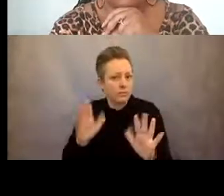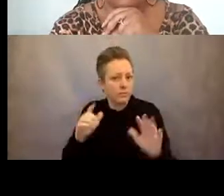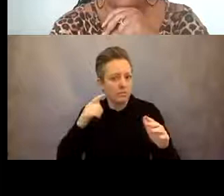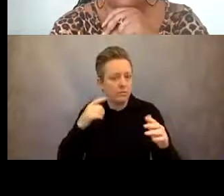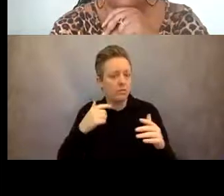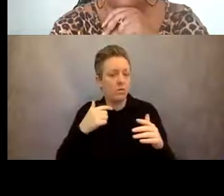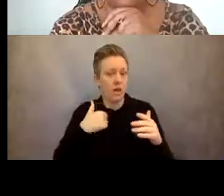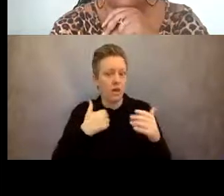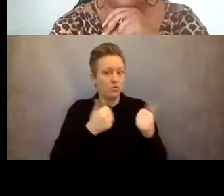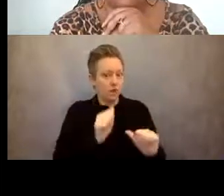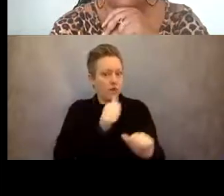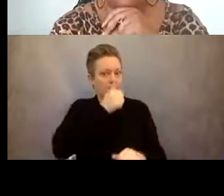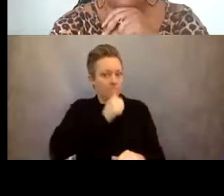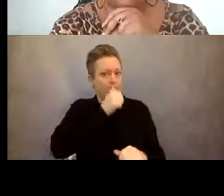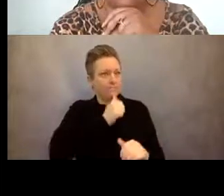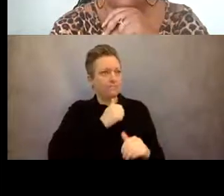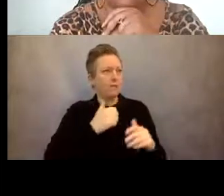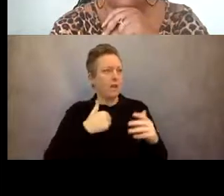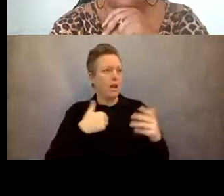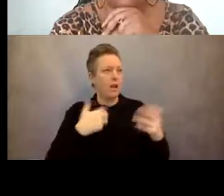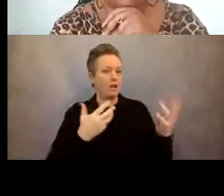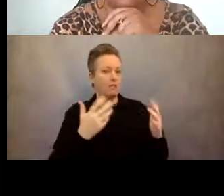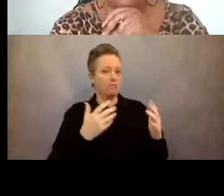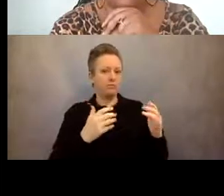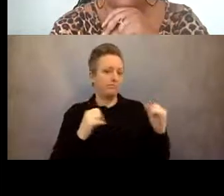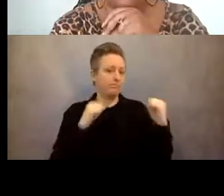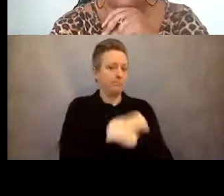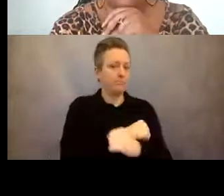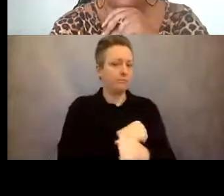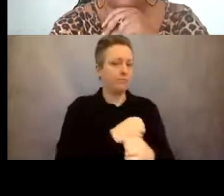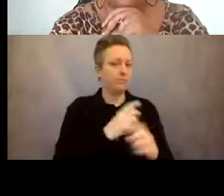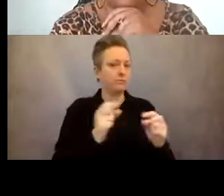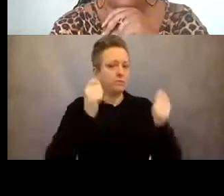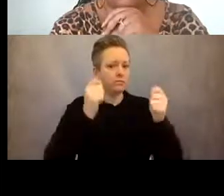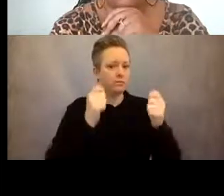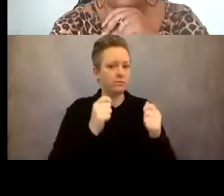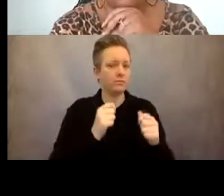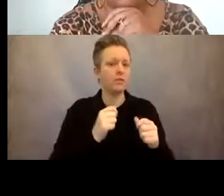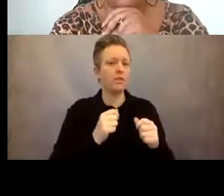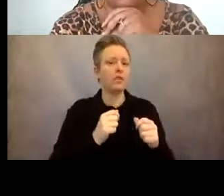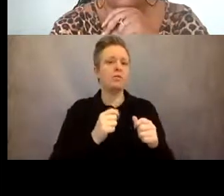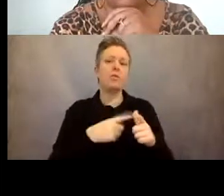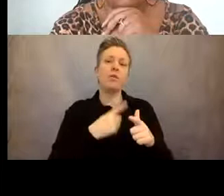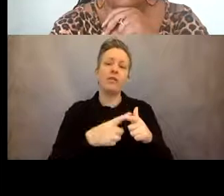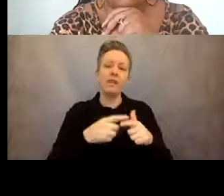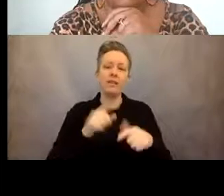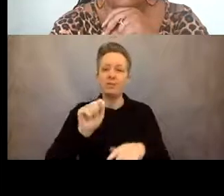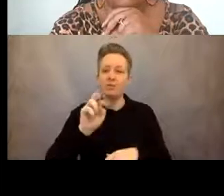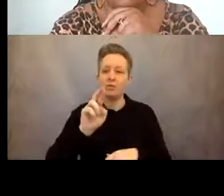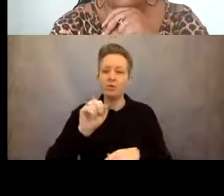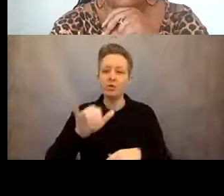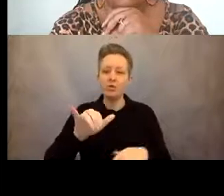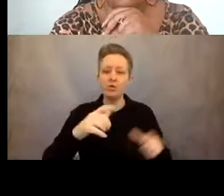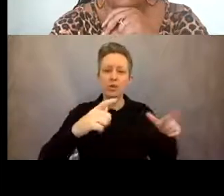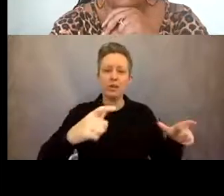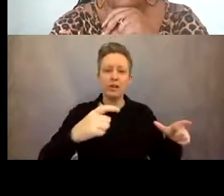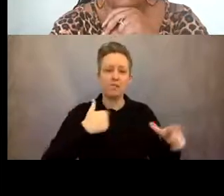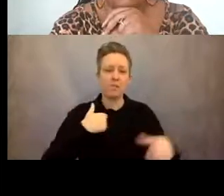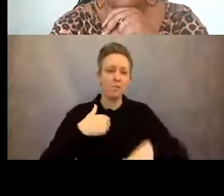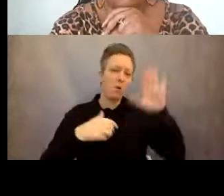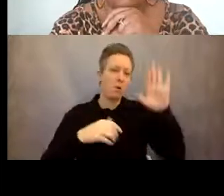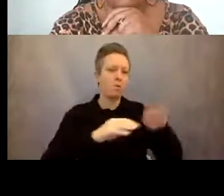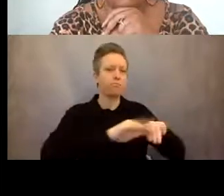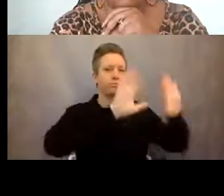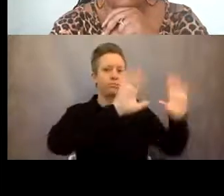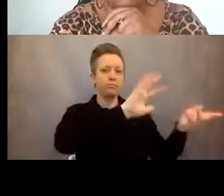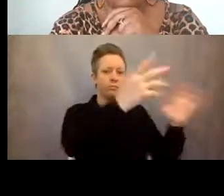had to do to cope, and sometimes somebody might got hit with the tray when I smacked it. So now they're calling a code and they're throwing me down to the ground,